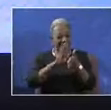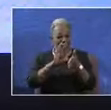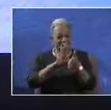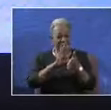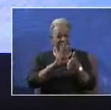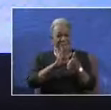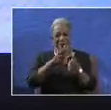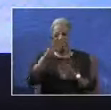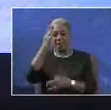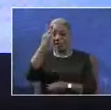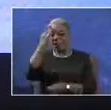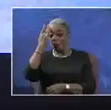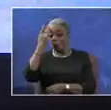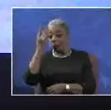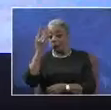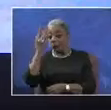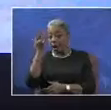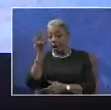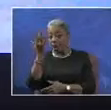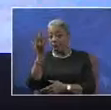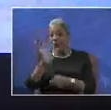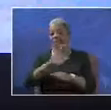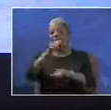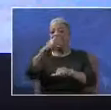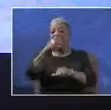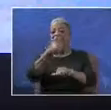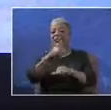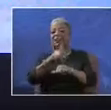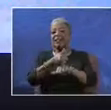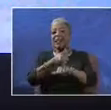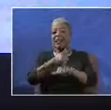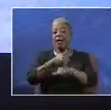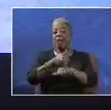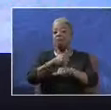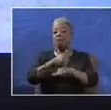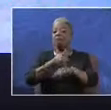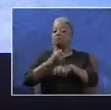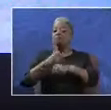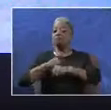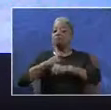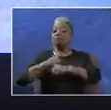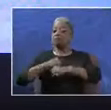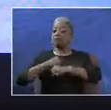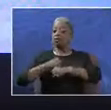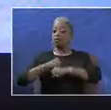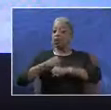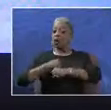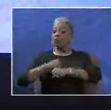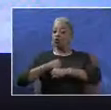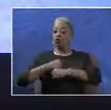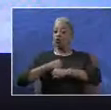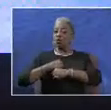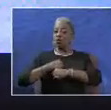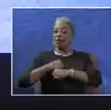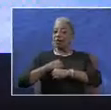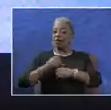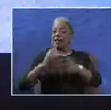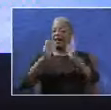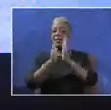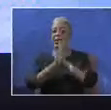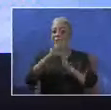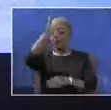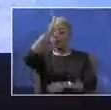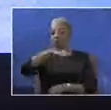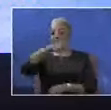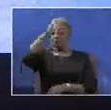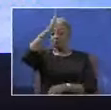order to institute a draft. So this is a census for the purpose of drafting men. So